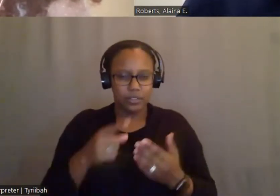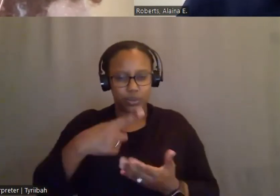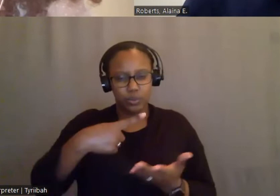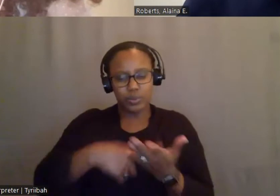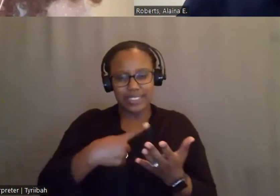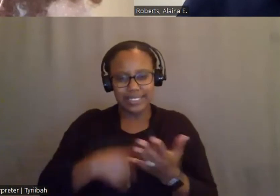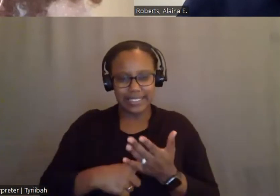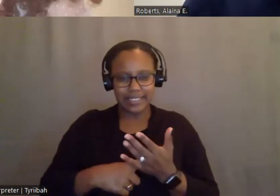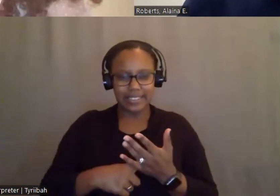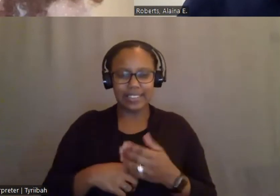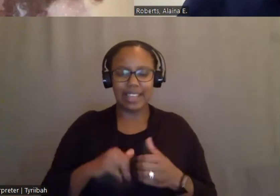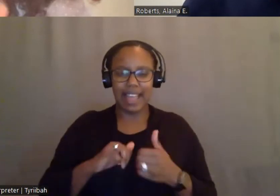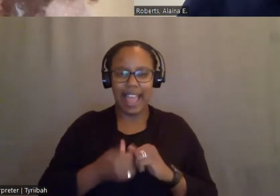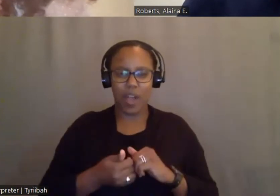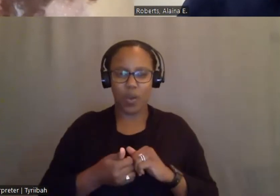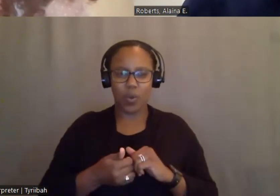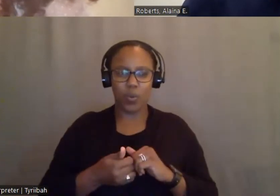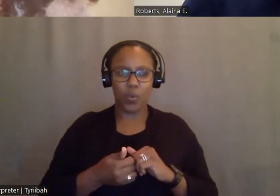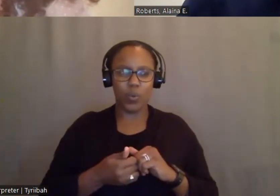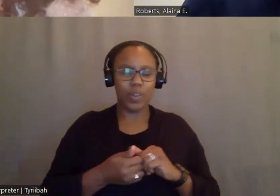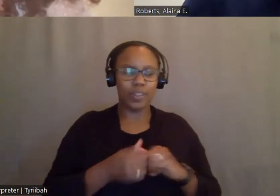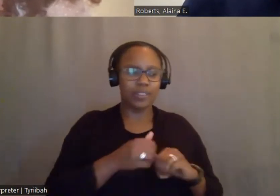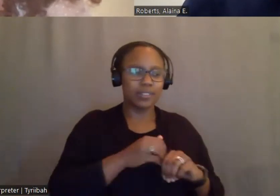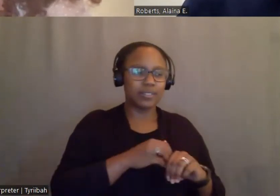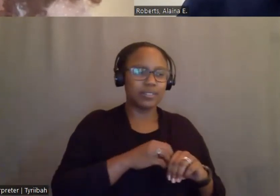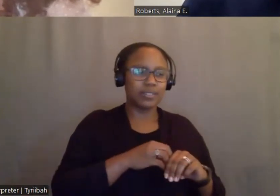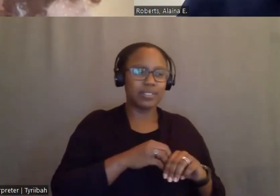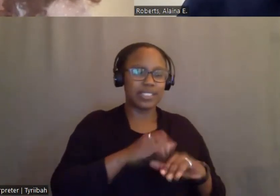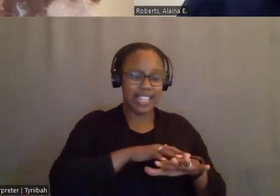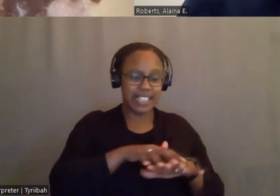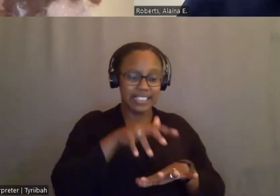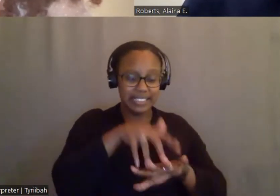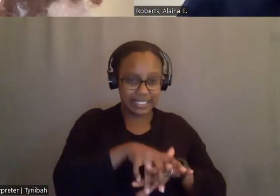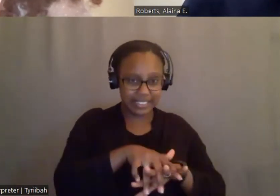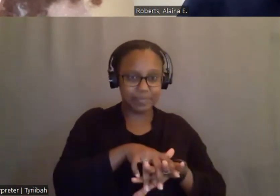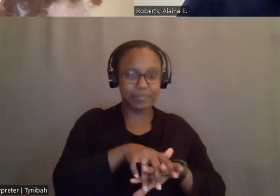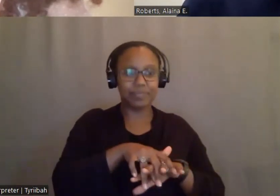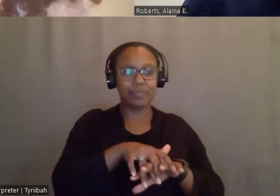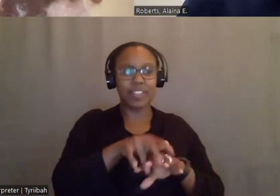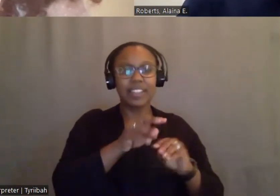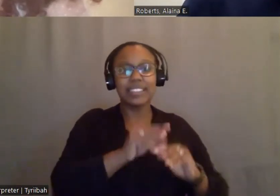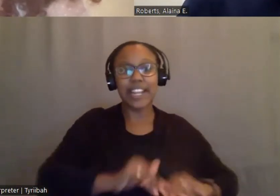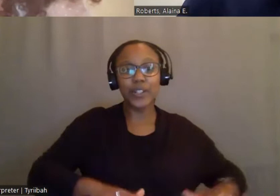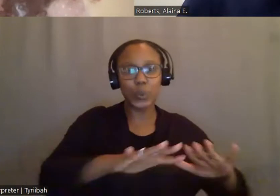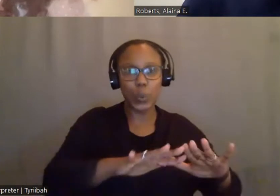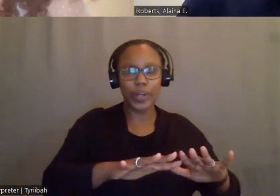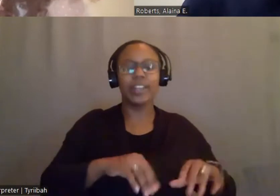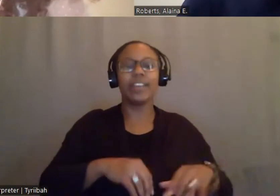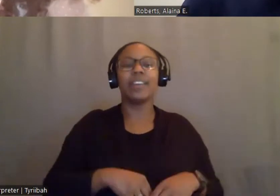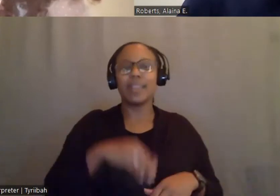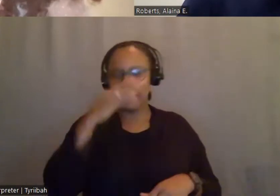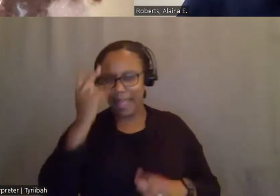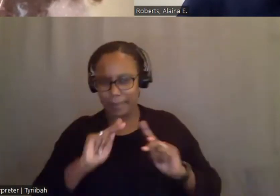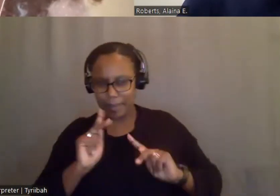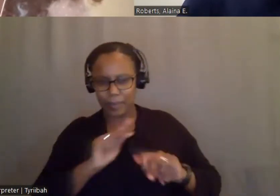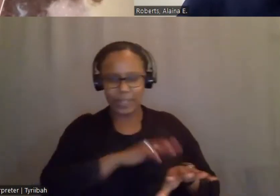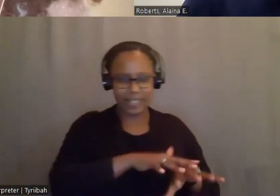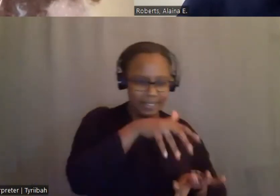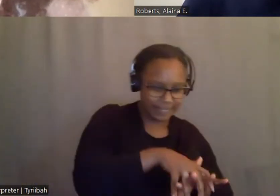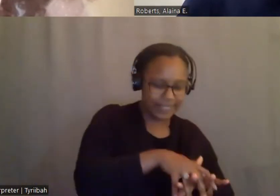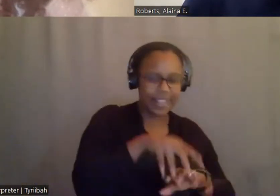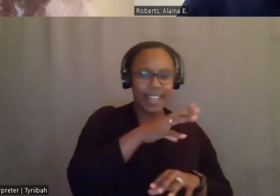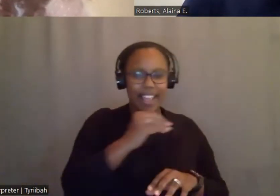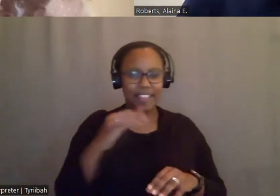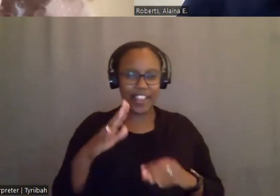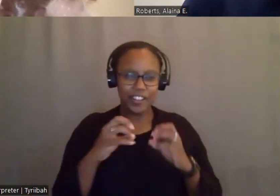Indian territory between African-Americans who'd moved from the South and Indian freed people. And you discuss the town of Boley in the